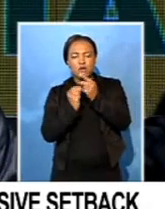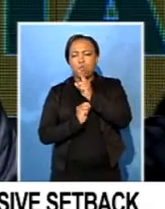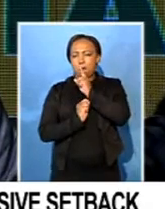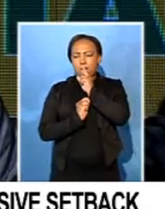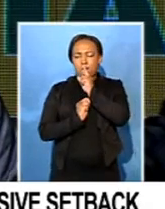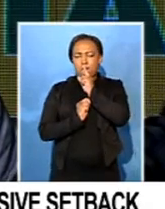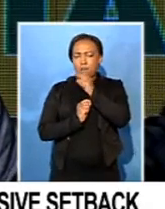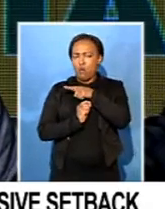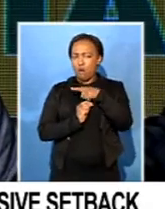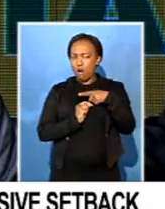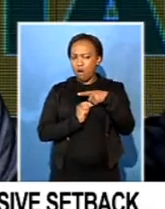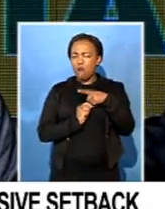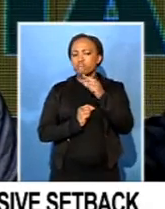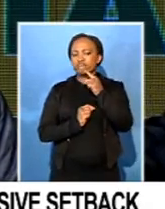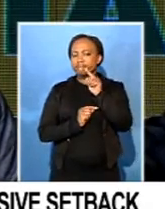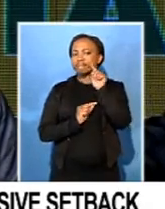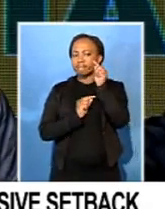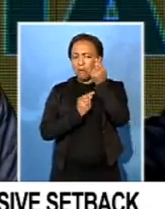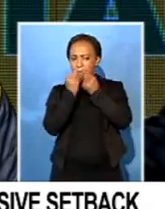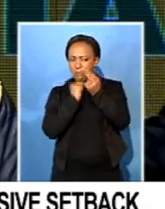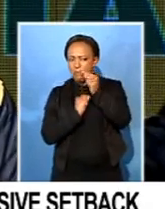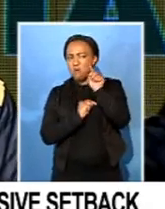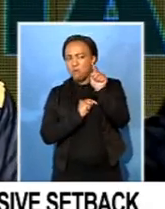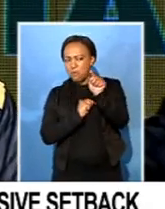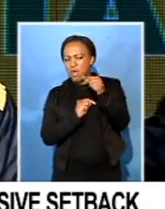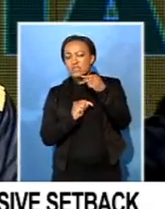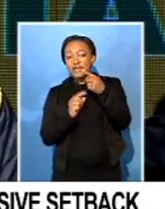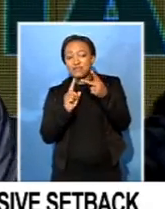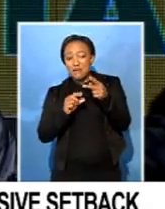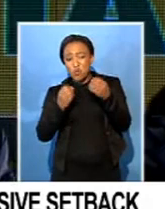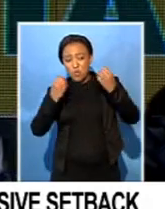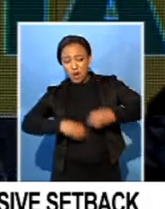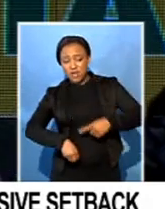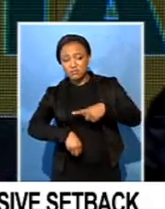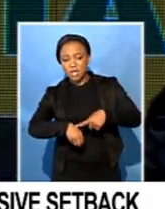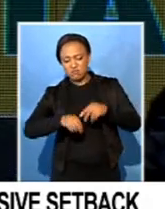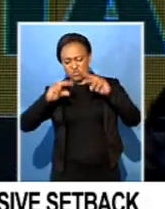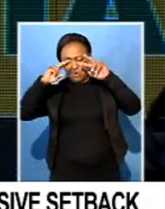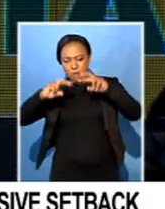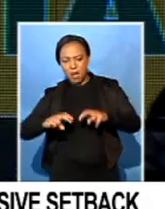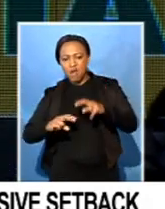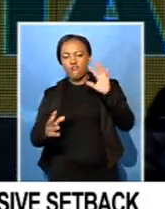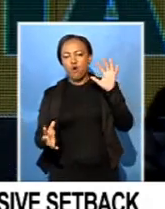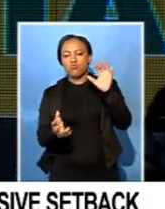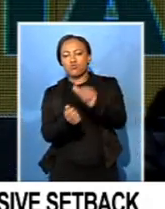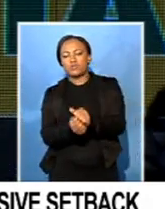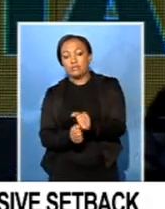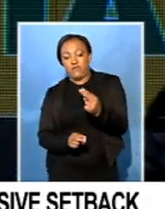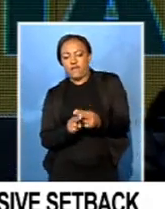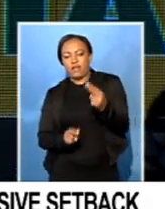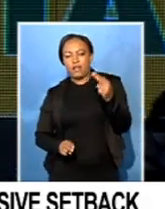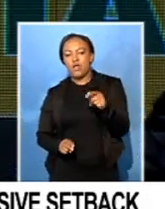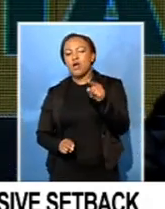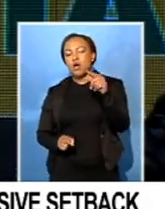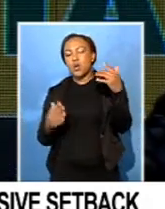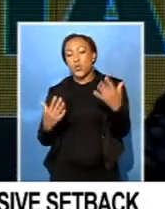of time that it takes for investigations to be concluded cause